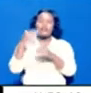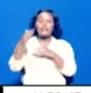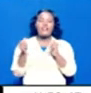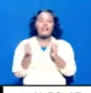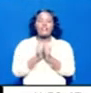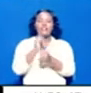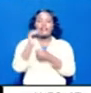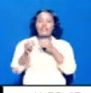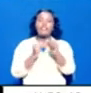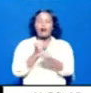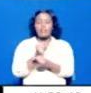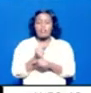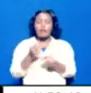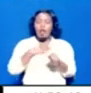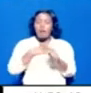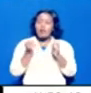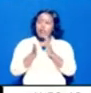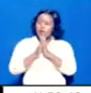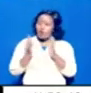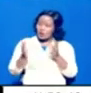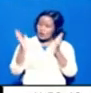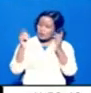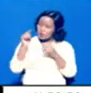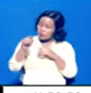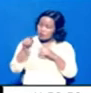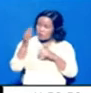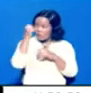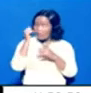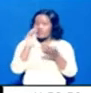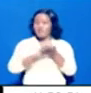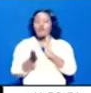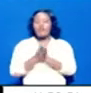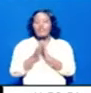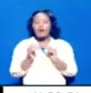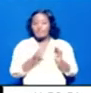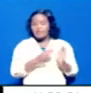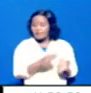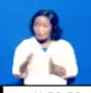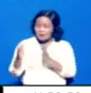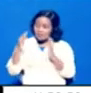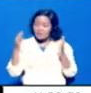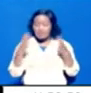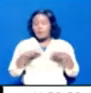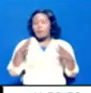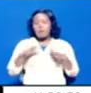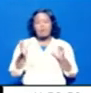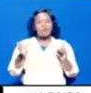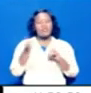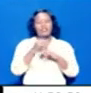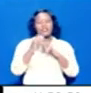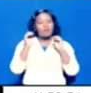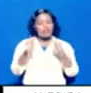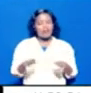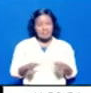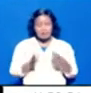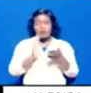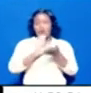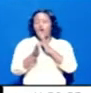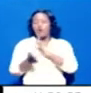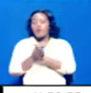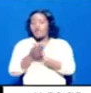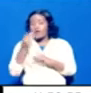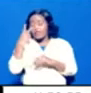you because without a vision, the Bible says people perish. Without a vision, you would not know where